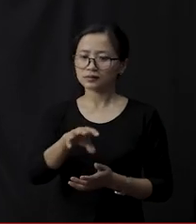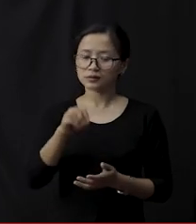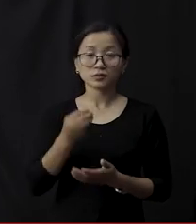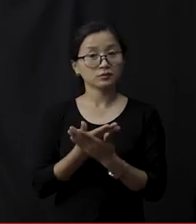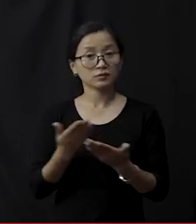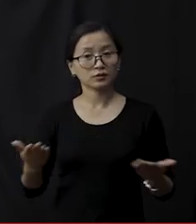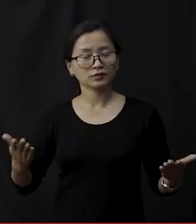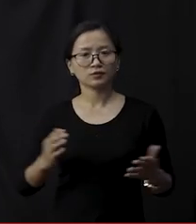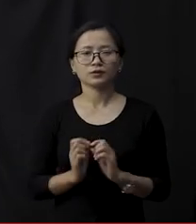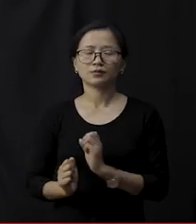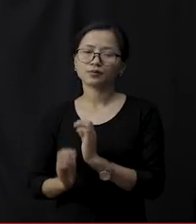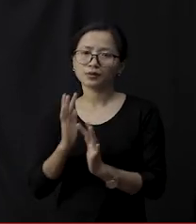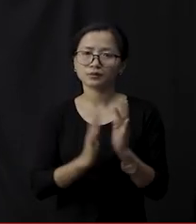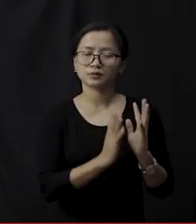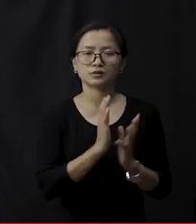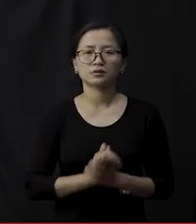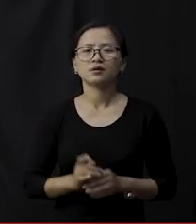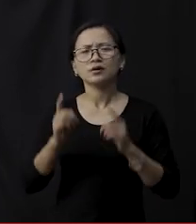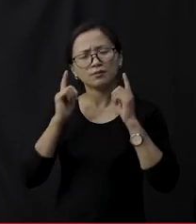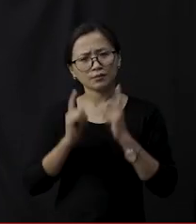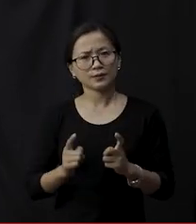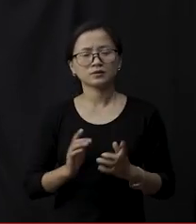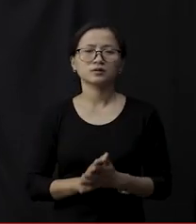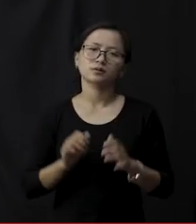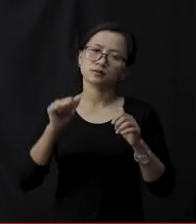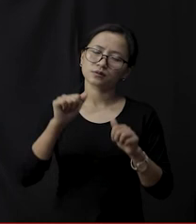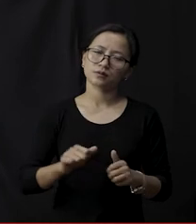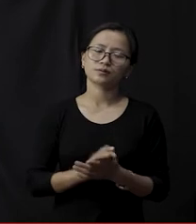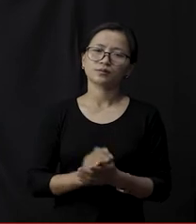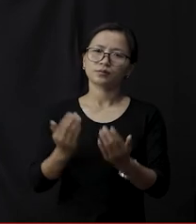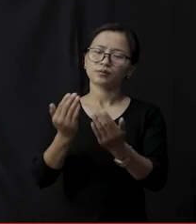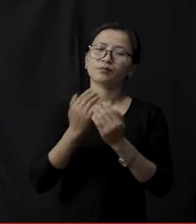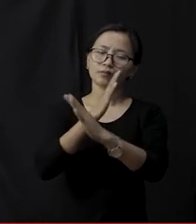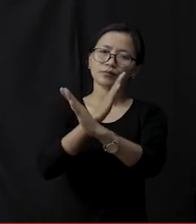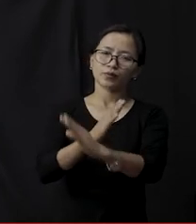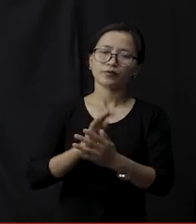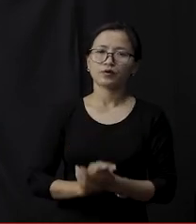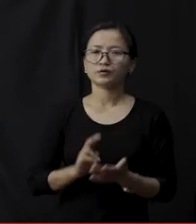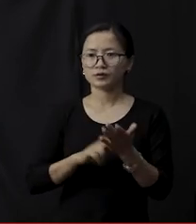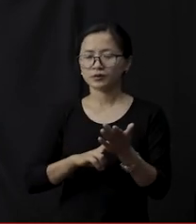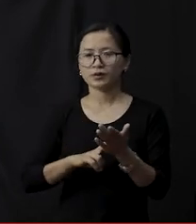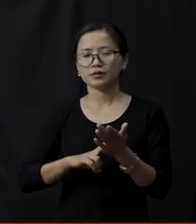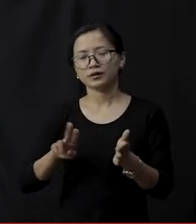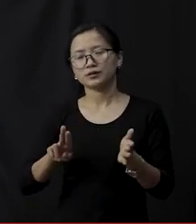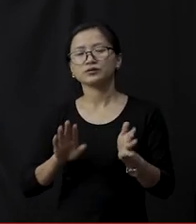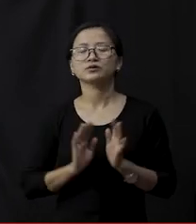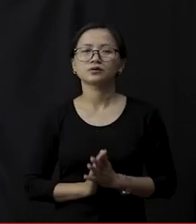plants, but students, it can protect us from many natural